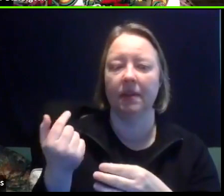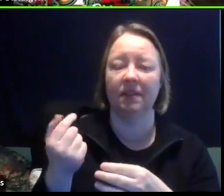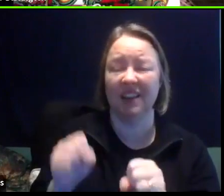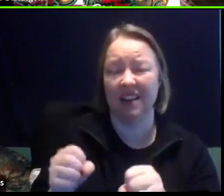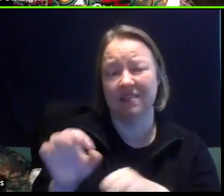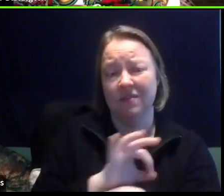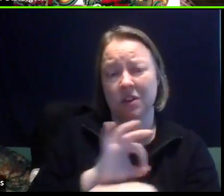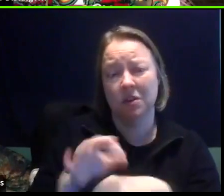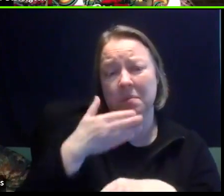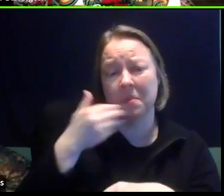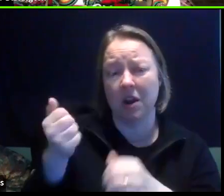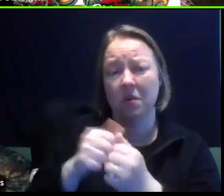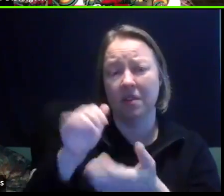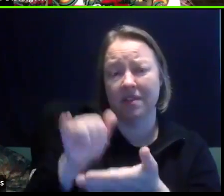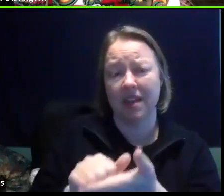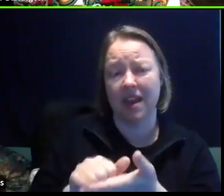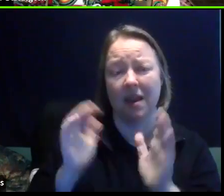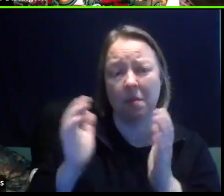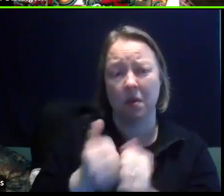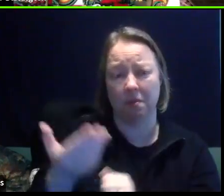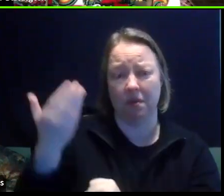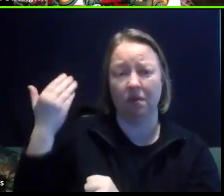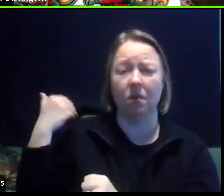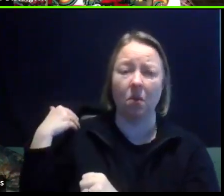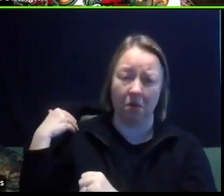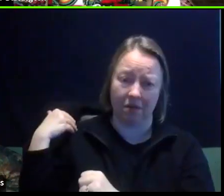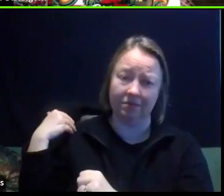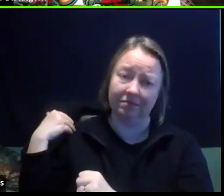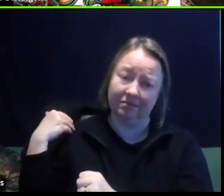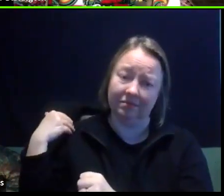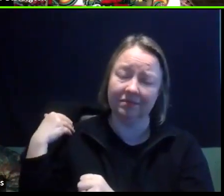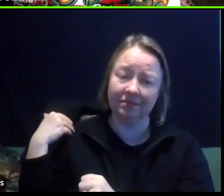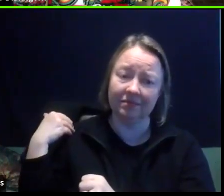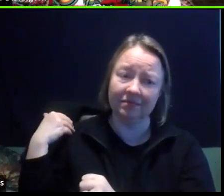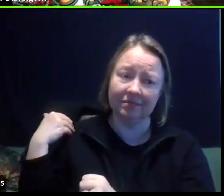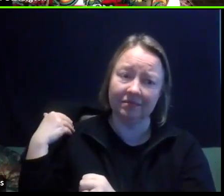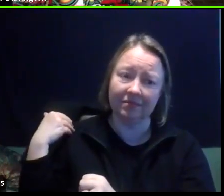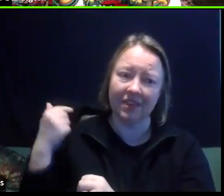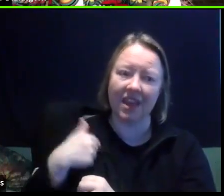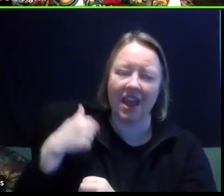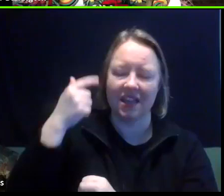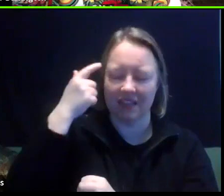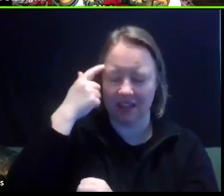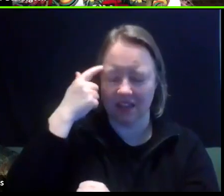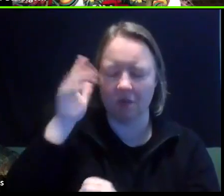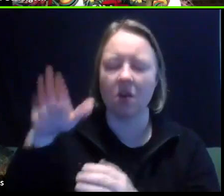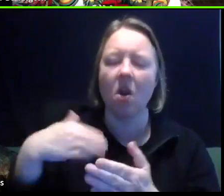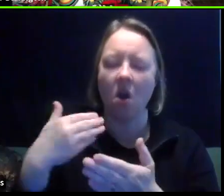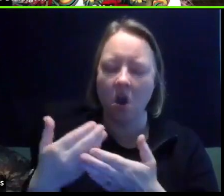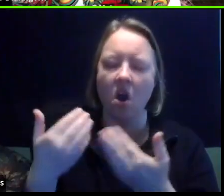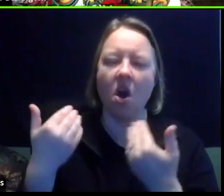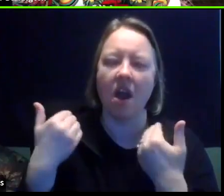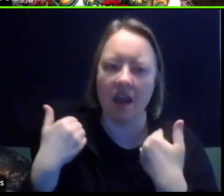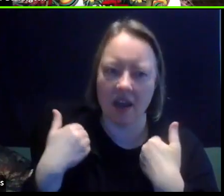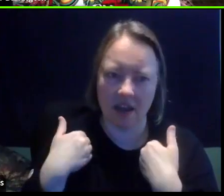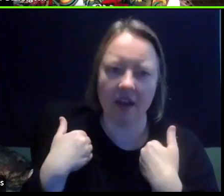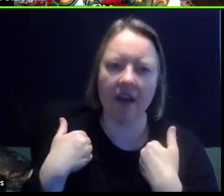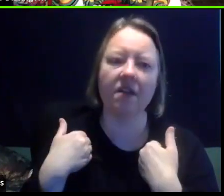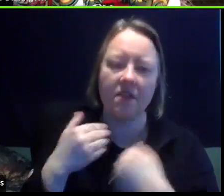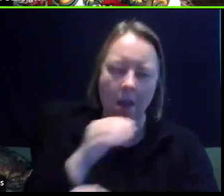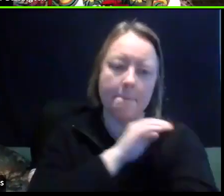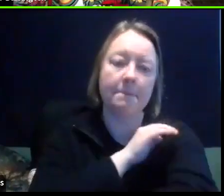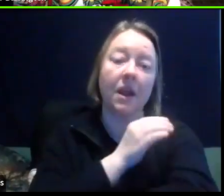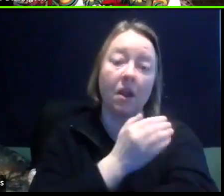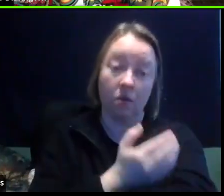functional than what it has been. And I think we all have the power to